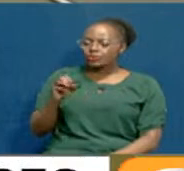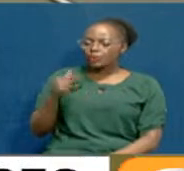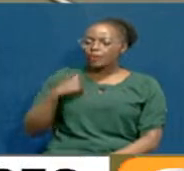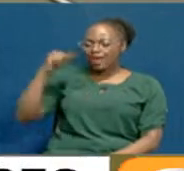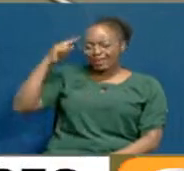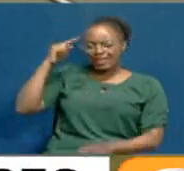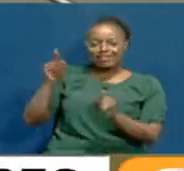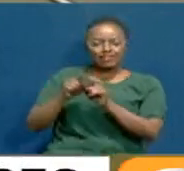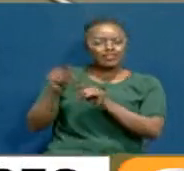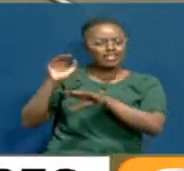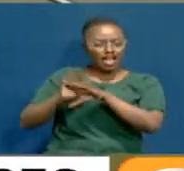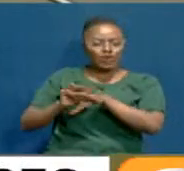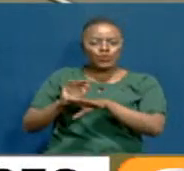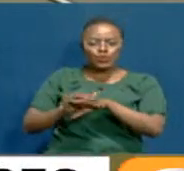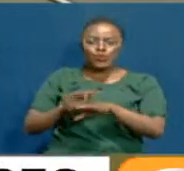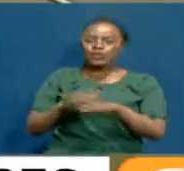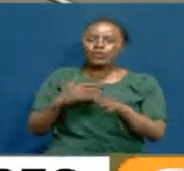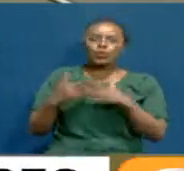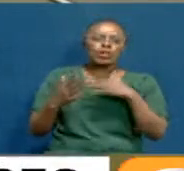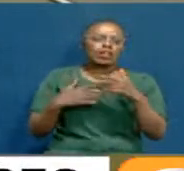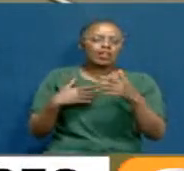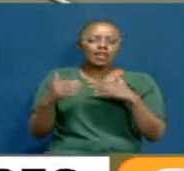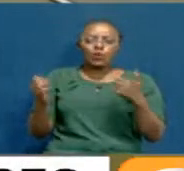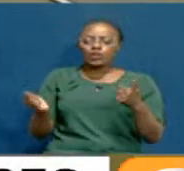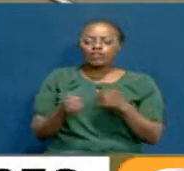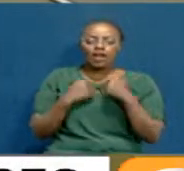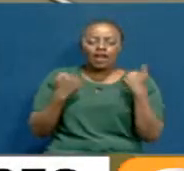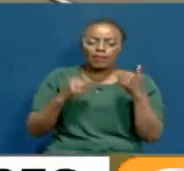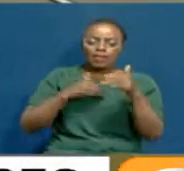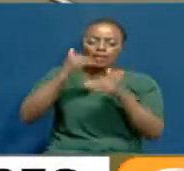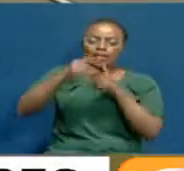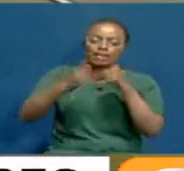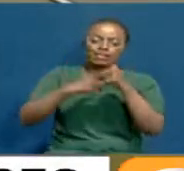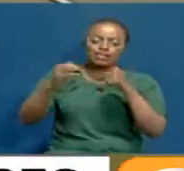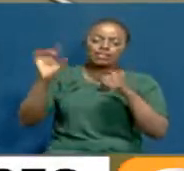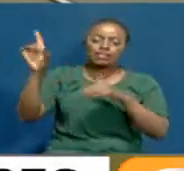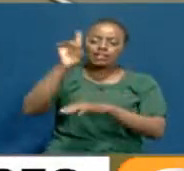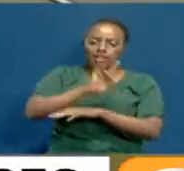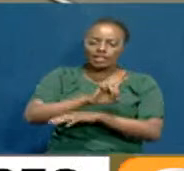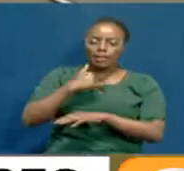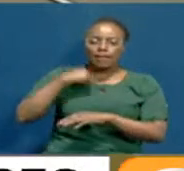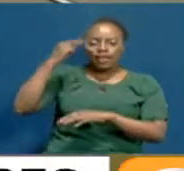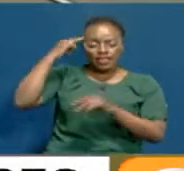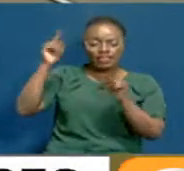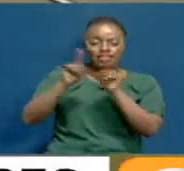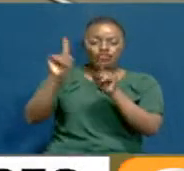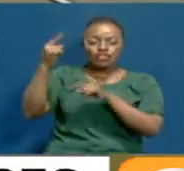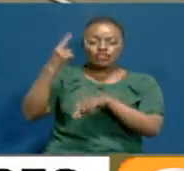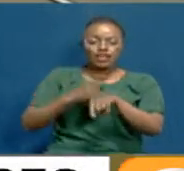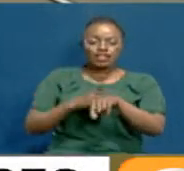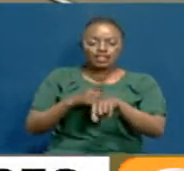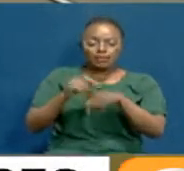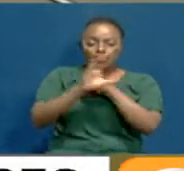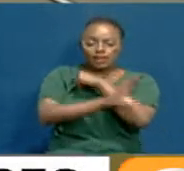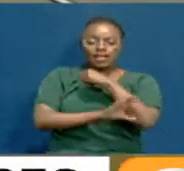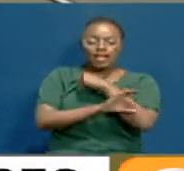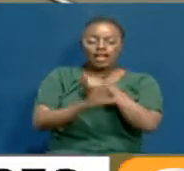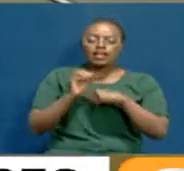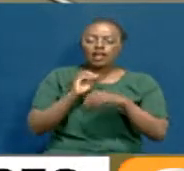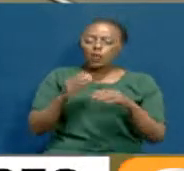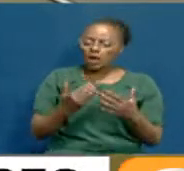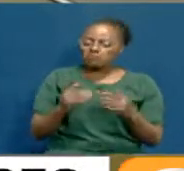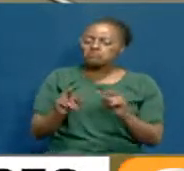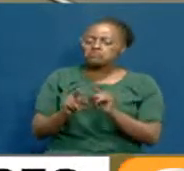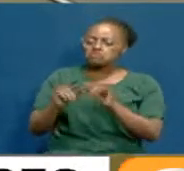it's very refreshing. And, you know, no matter what happens, you know, in the next 60 days or so, I think for the first time in this country, we ought to give it up